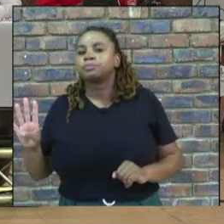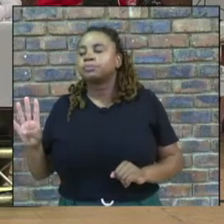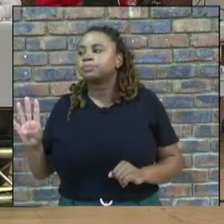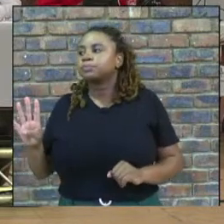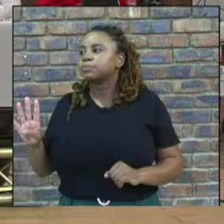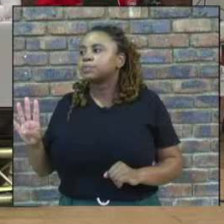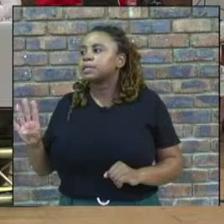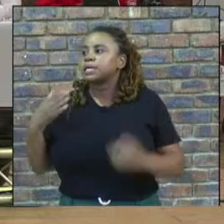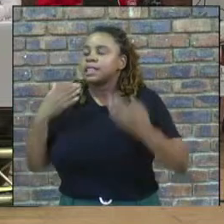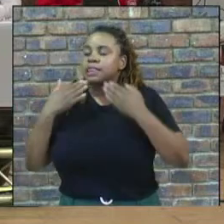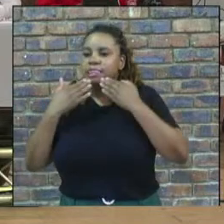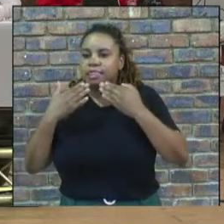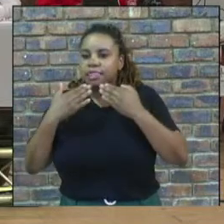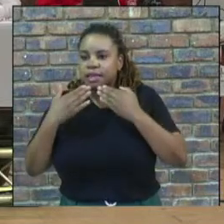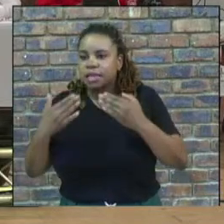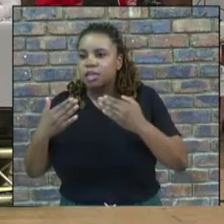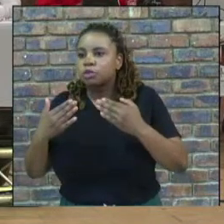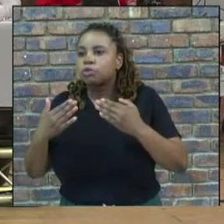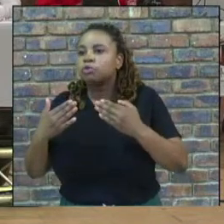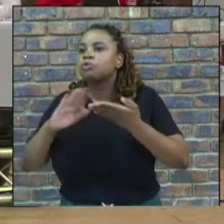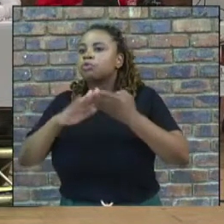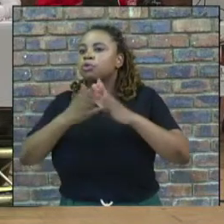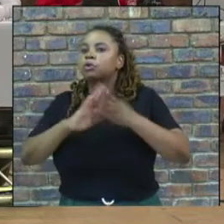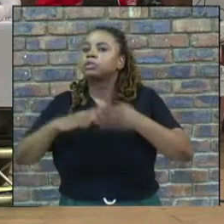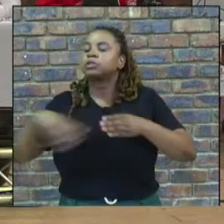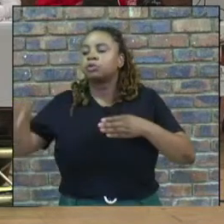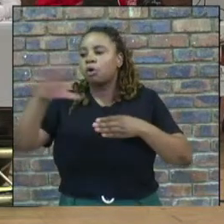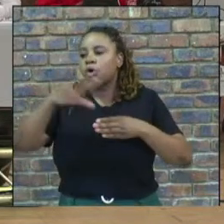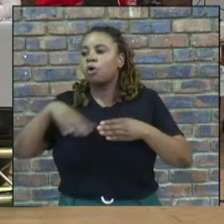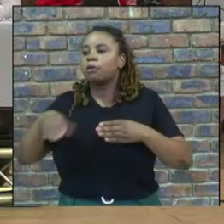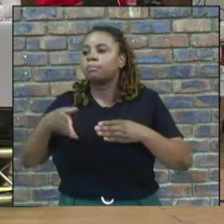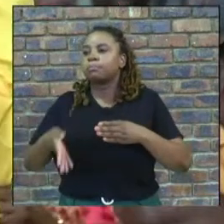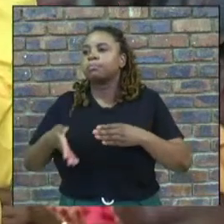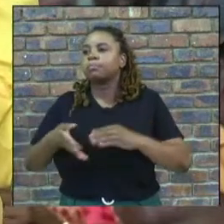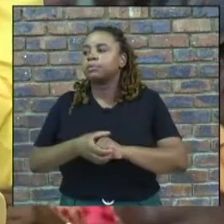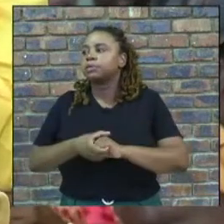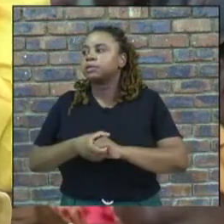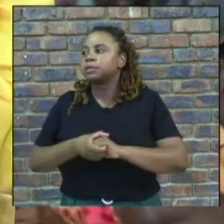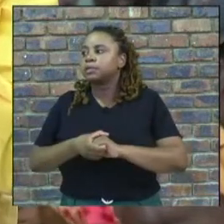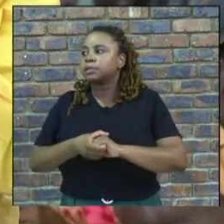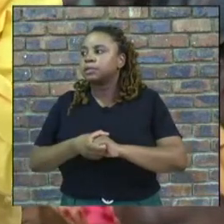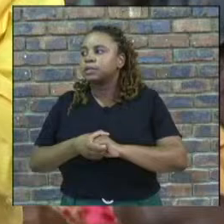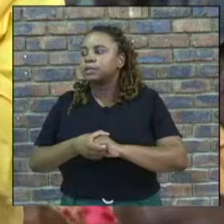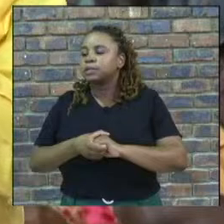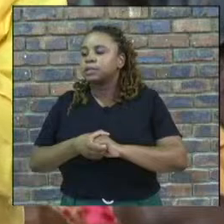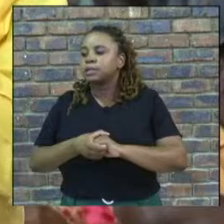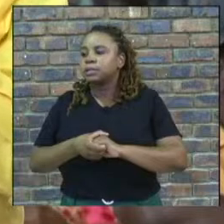Ngiyabonga la ngibongela nomphakathi wonke, ngibonga lapha ngaphambili kule channel engaphambili aka government.